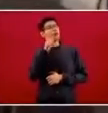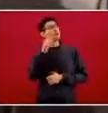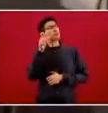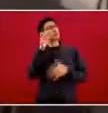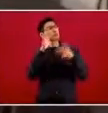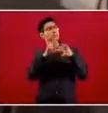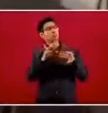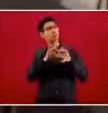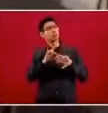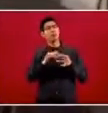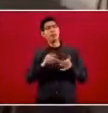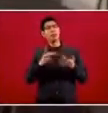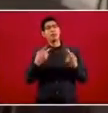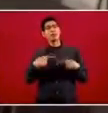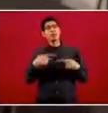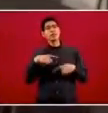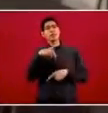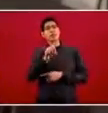Yesterday,